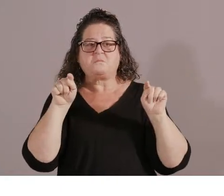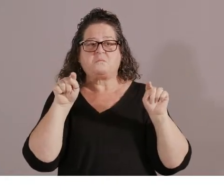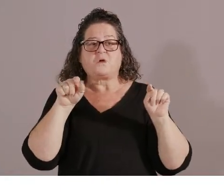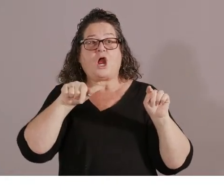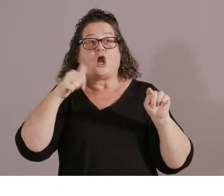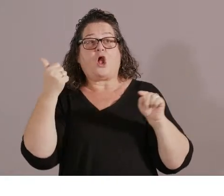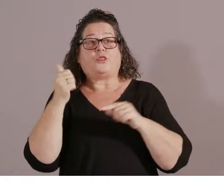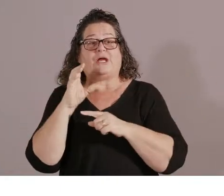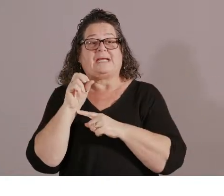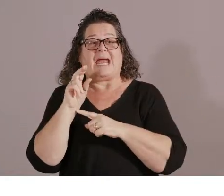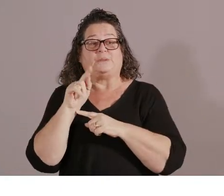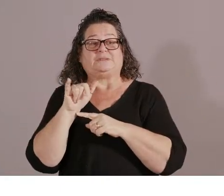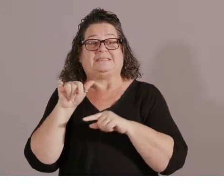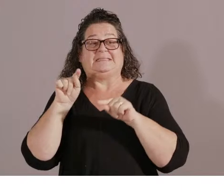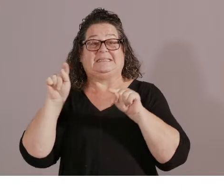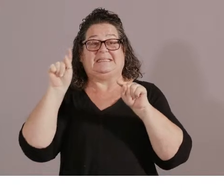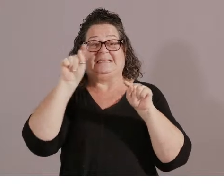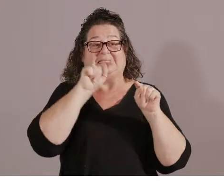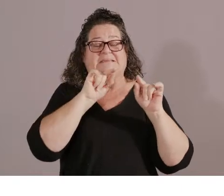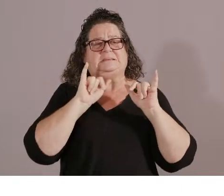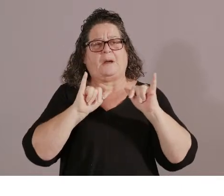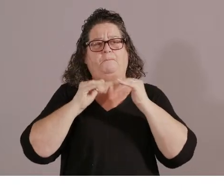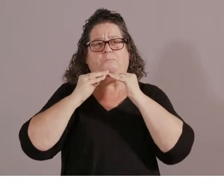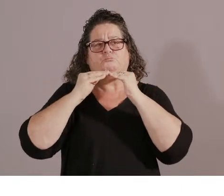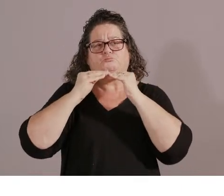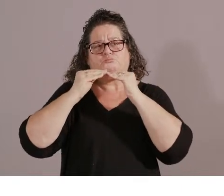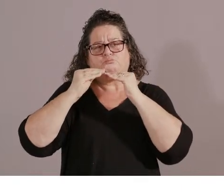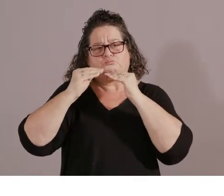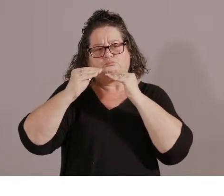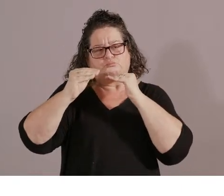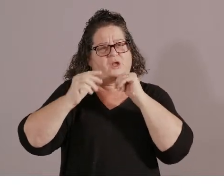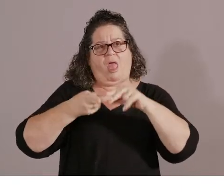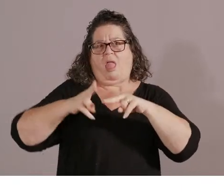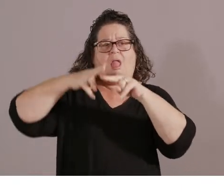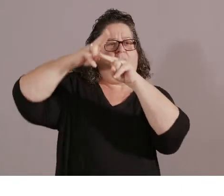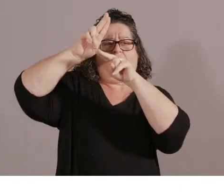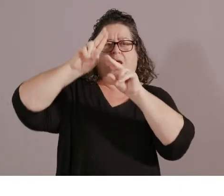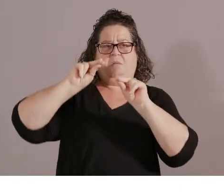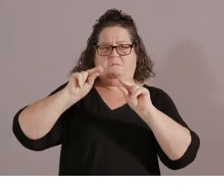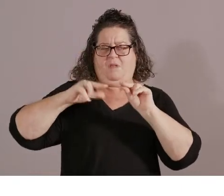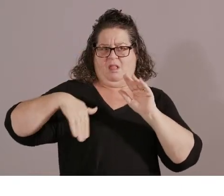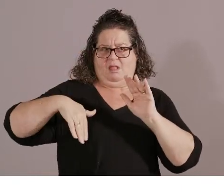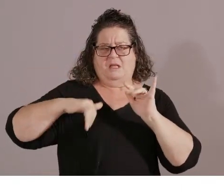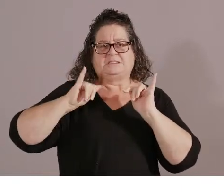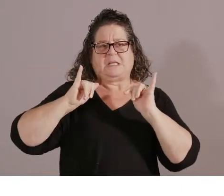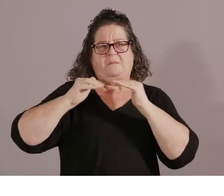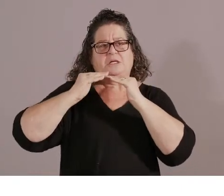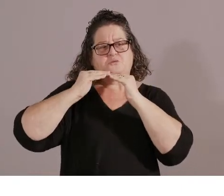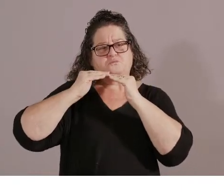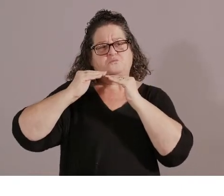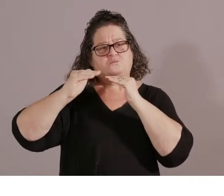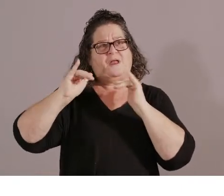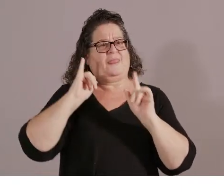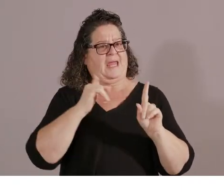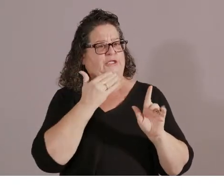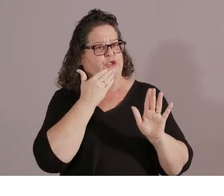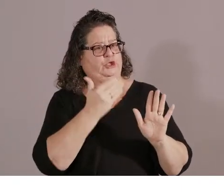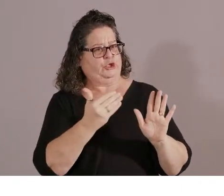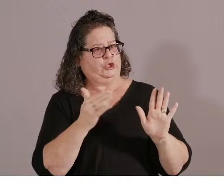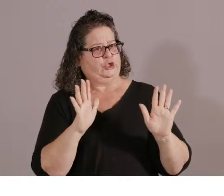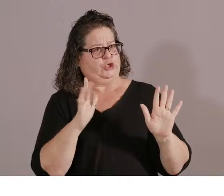currently in a plateau, not increasing, not yet decreasing, but all of this is positive news for the state.